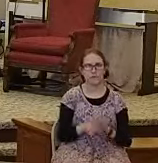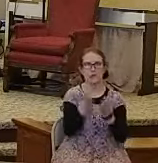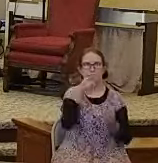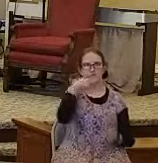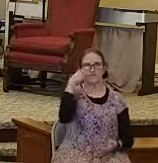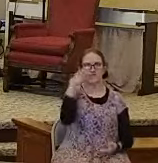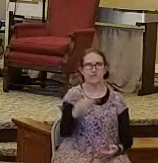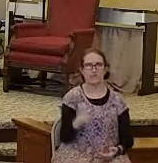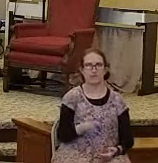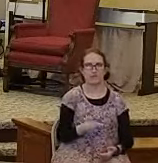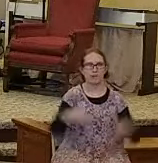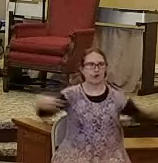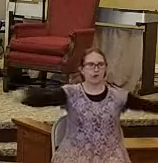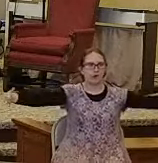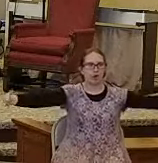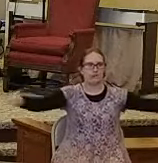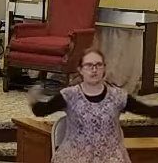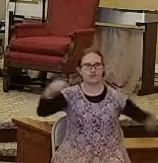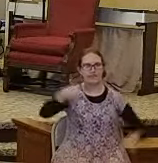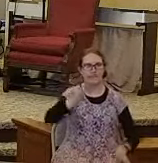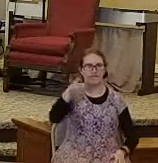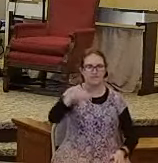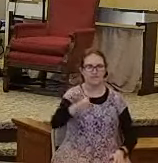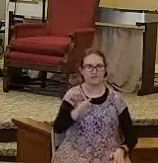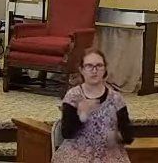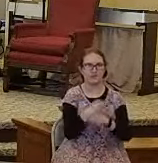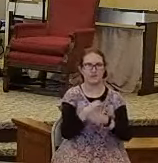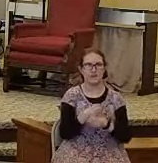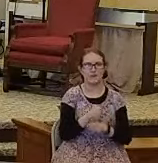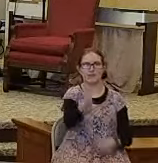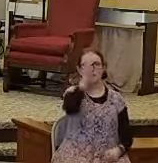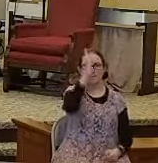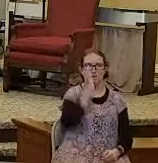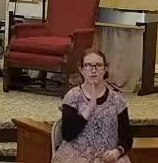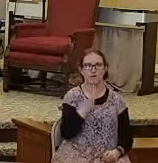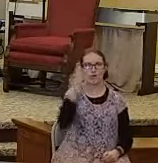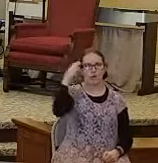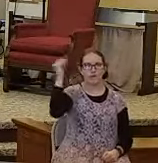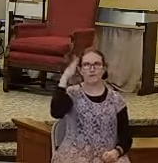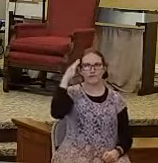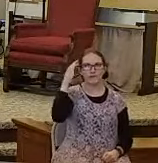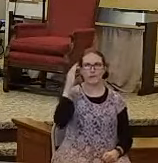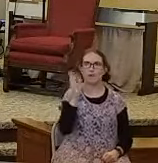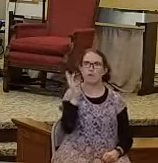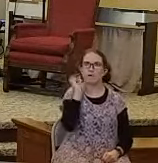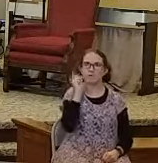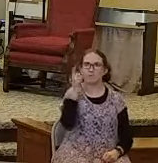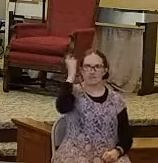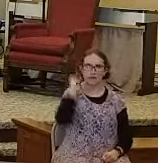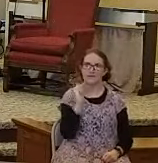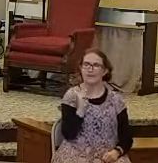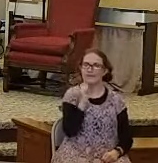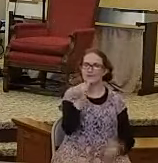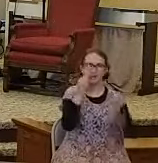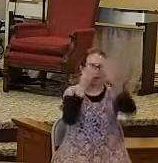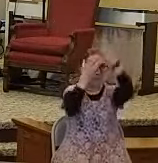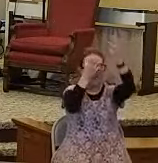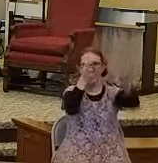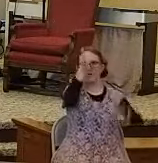Bible says was a large fish prepared by God. The reason was, because he didn't obey